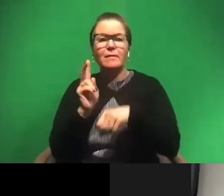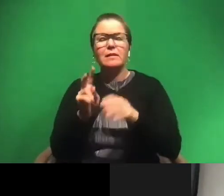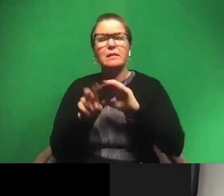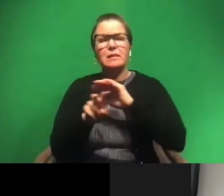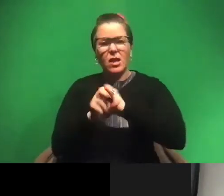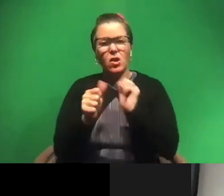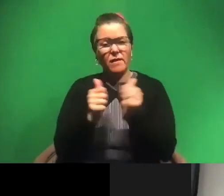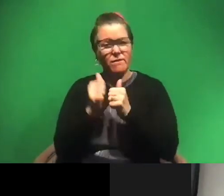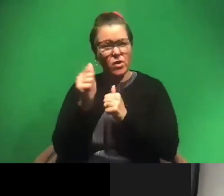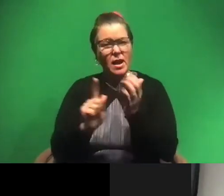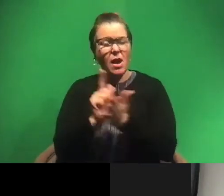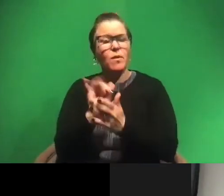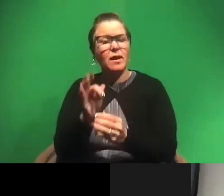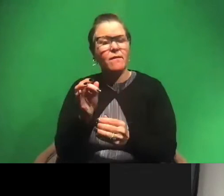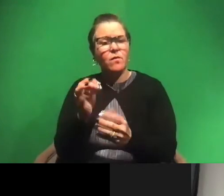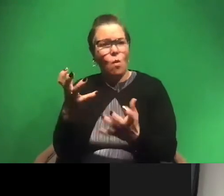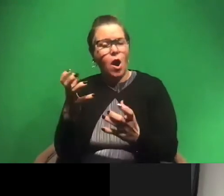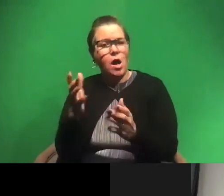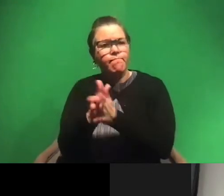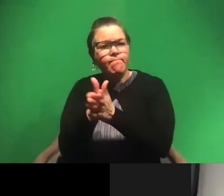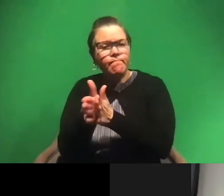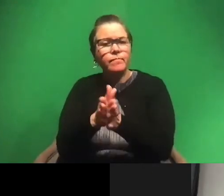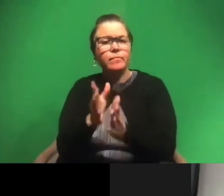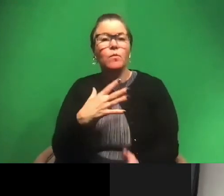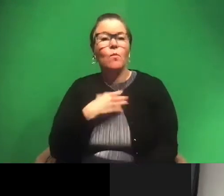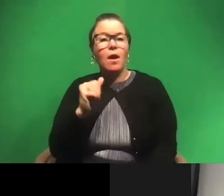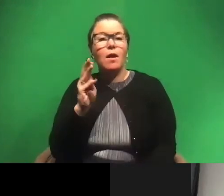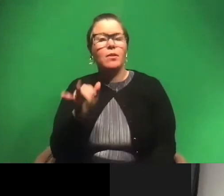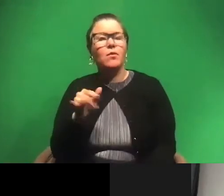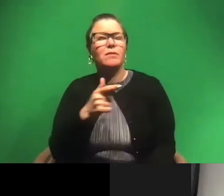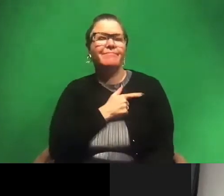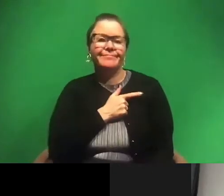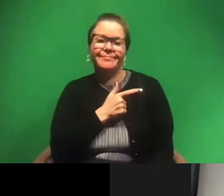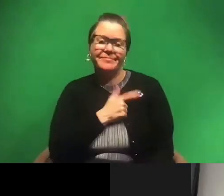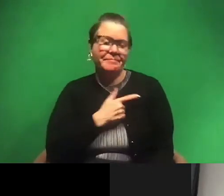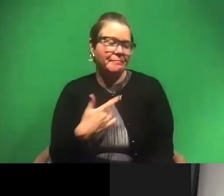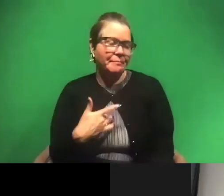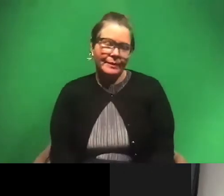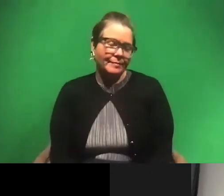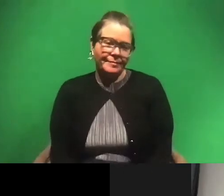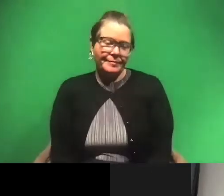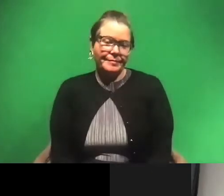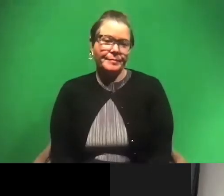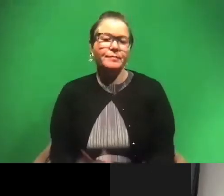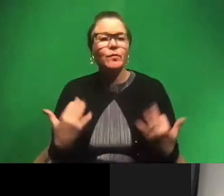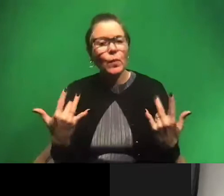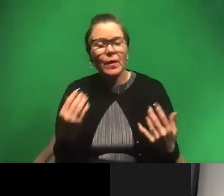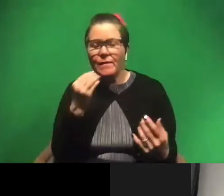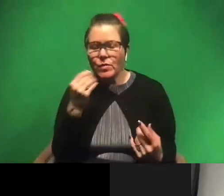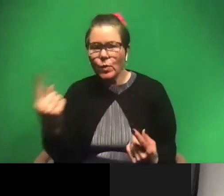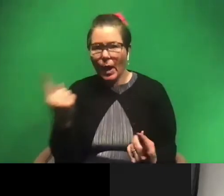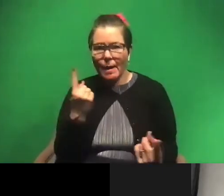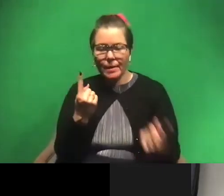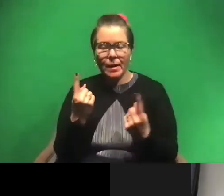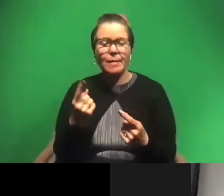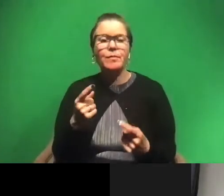hour if it really wanted to. Say, white abalone are really lazy. They wait for their food to come to them. Red abalone will